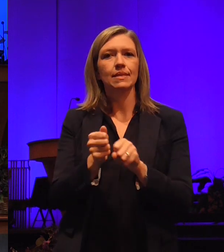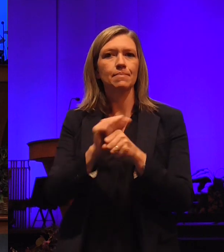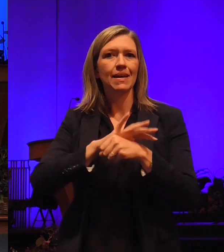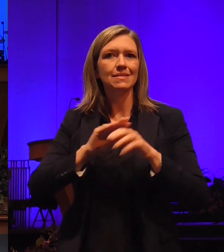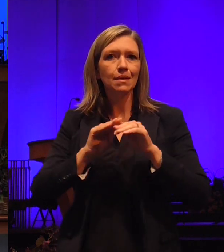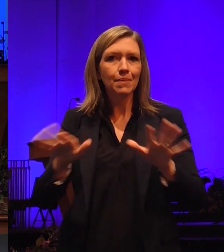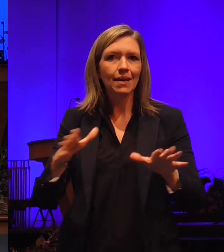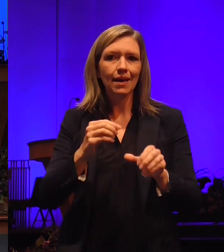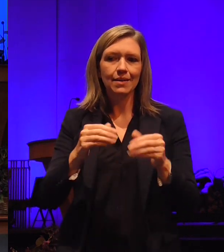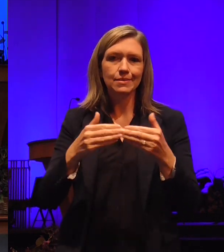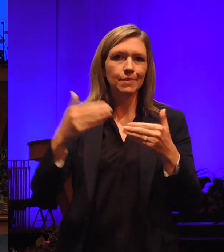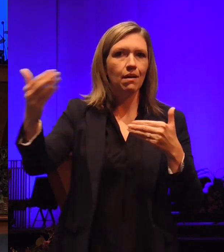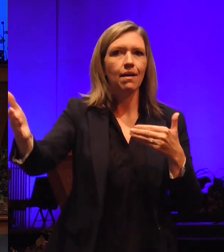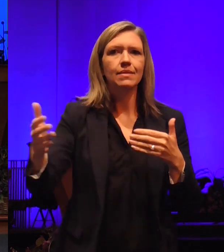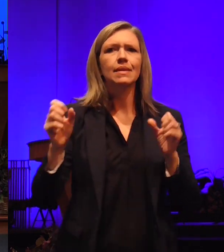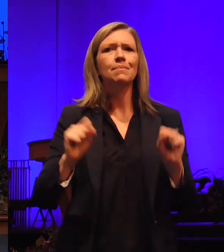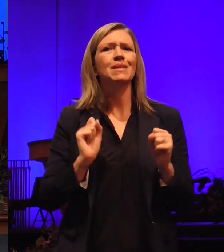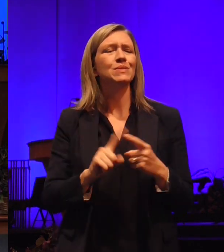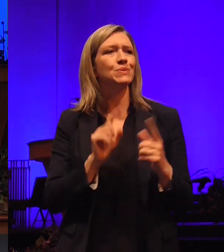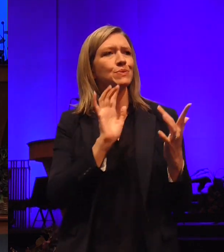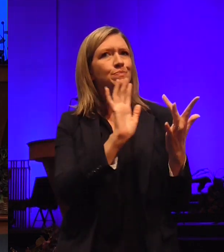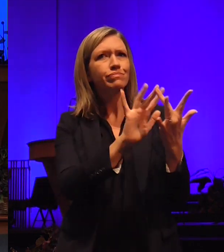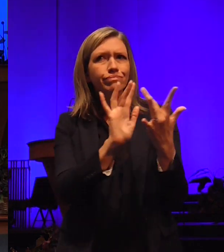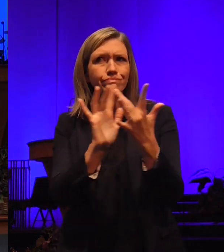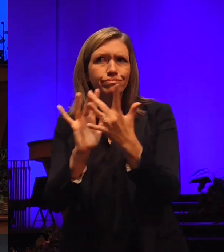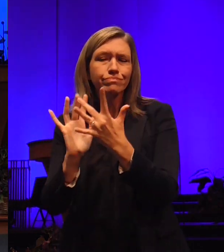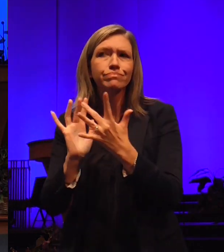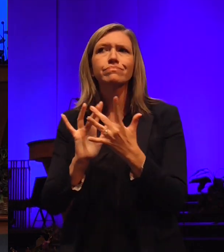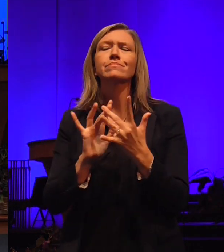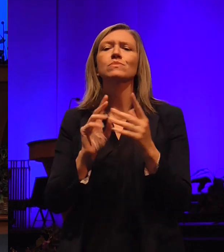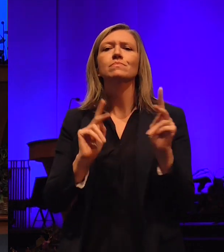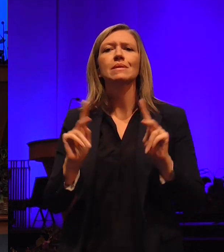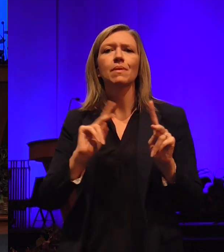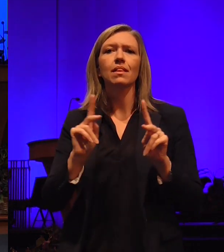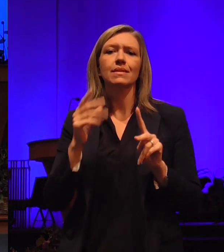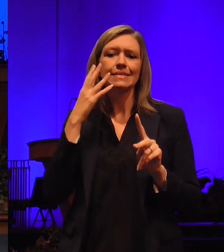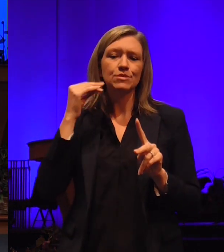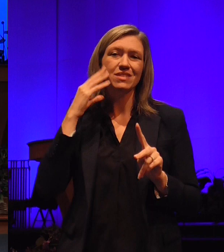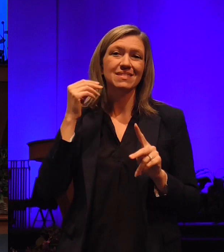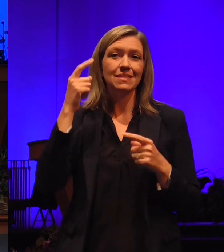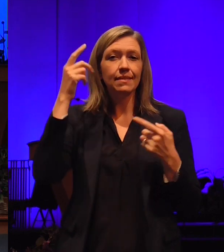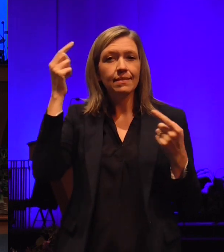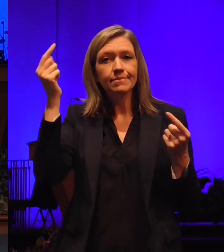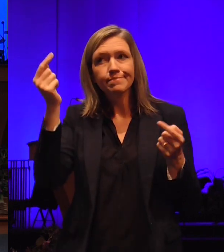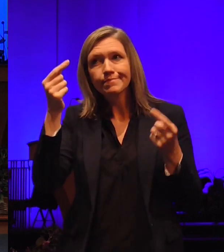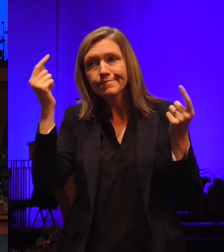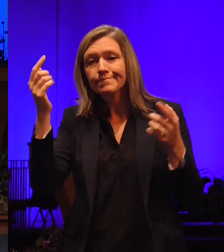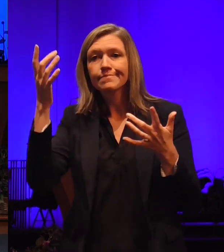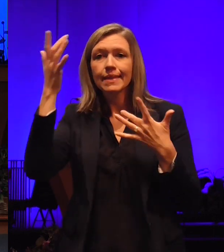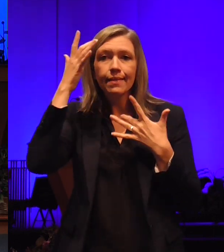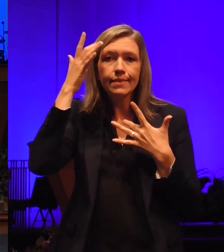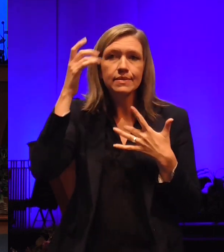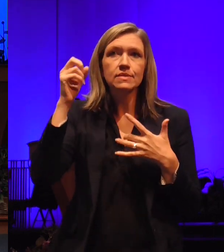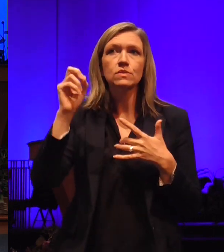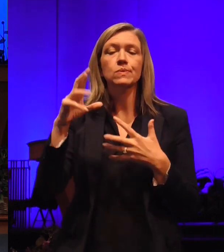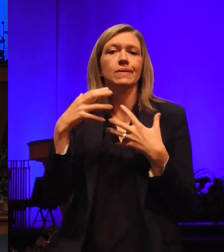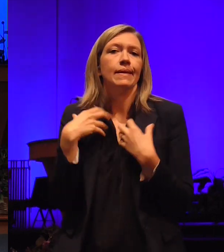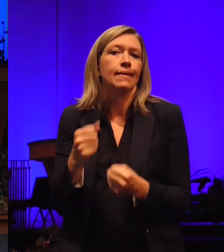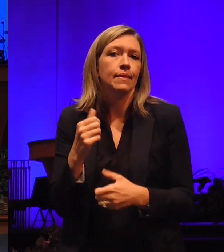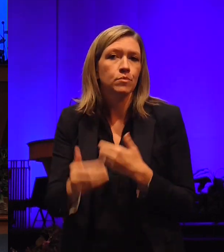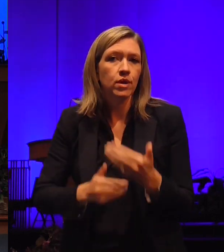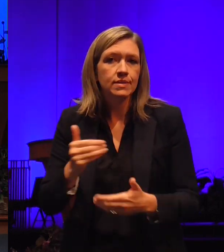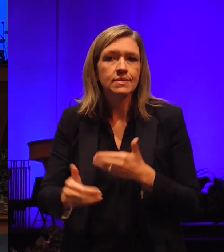their ability to keep in touch with folks who are moving through illness or a healing process is just admirable to see. And